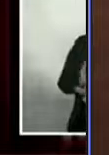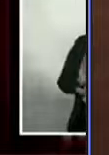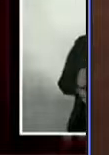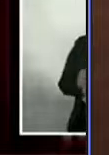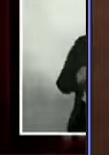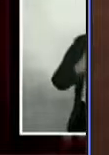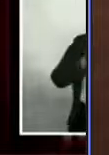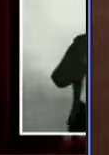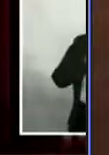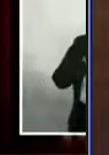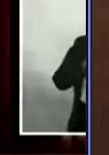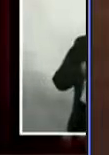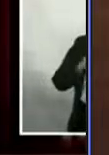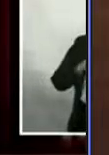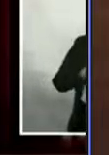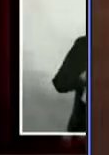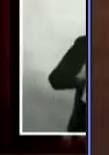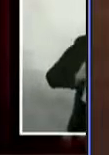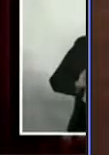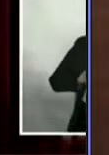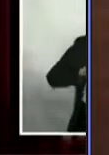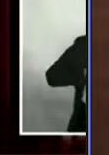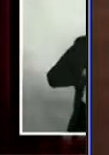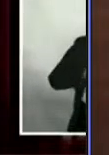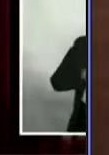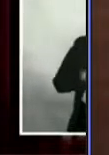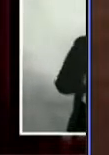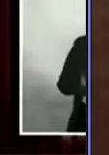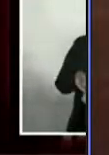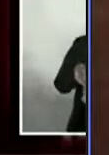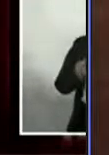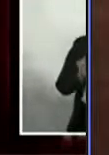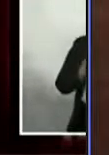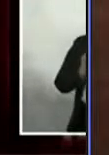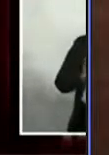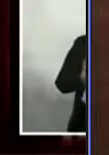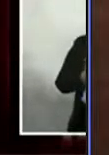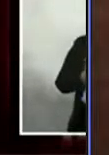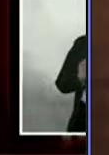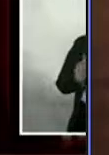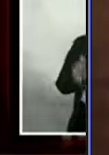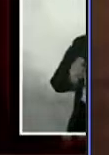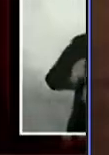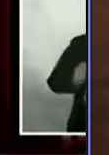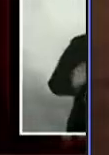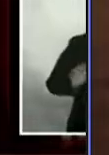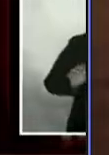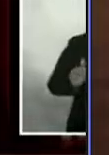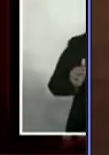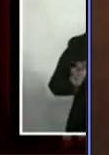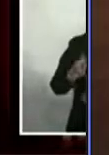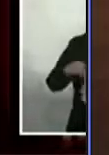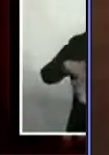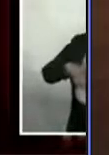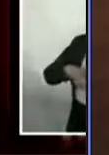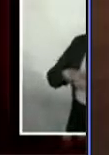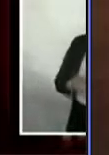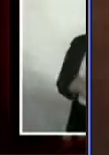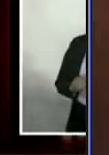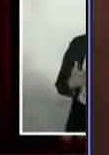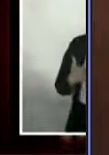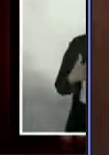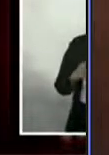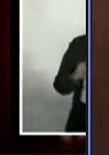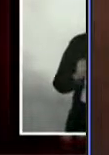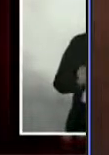this struggle to attain economic transformation and thereby economic participation. The journey begins by strengthening